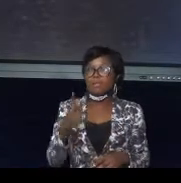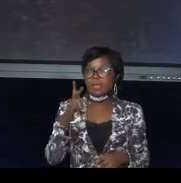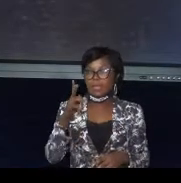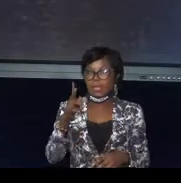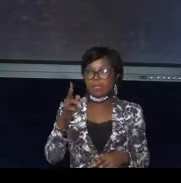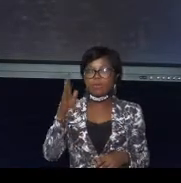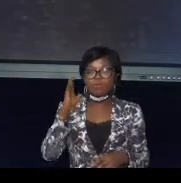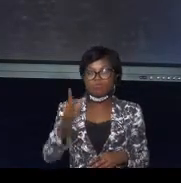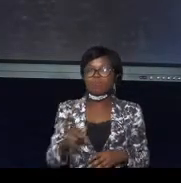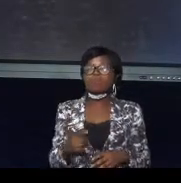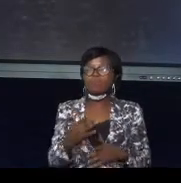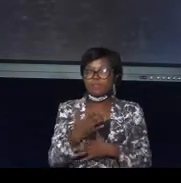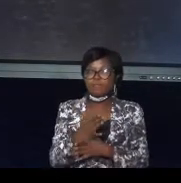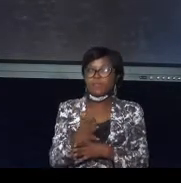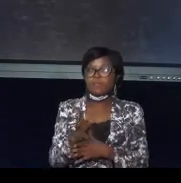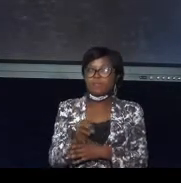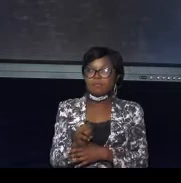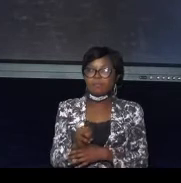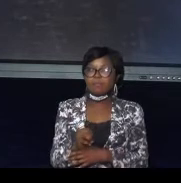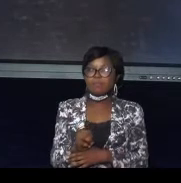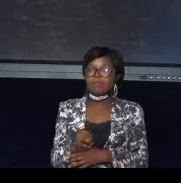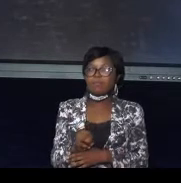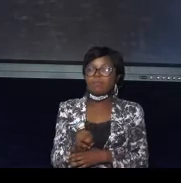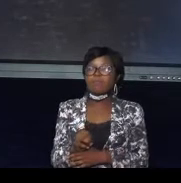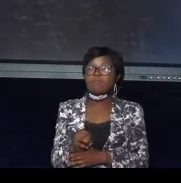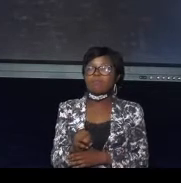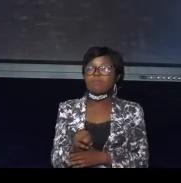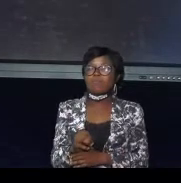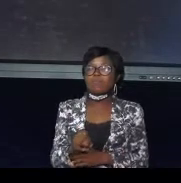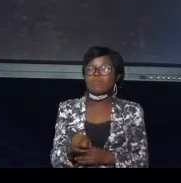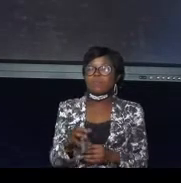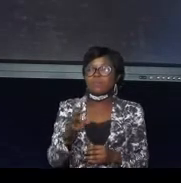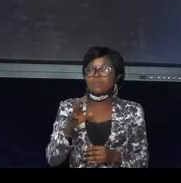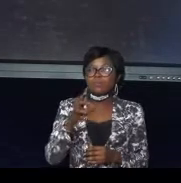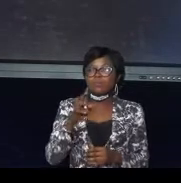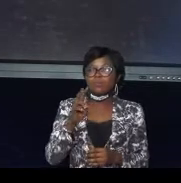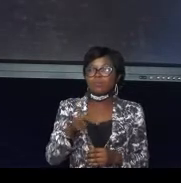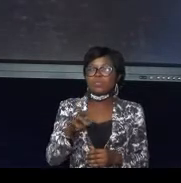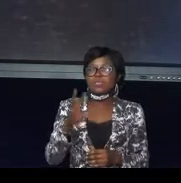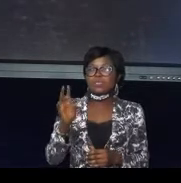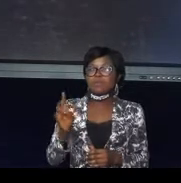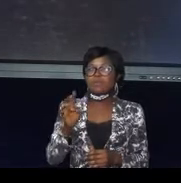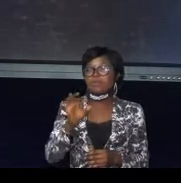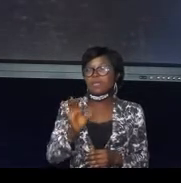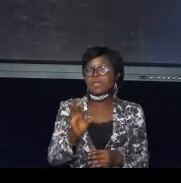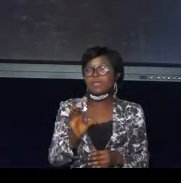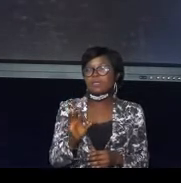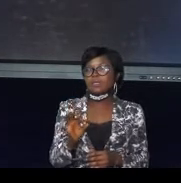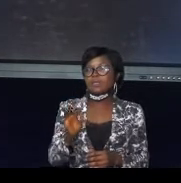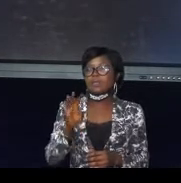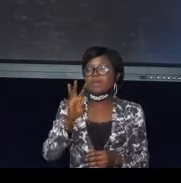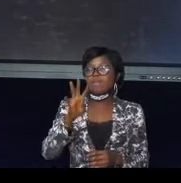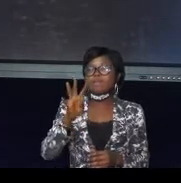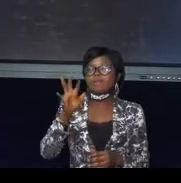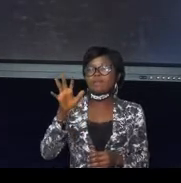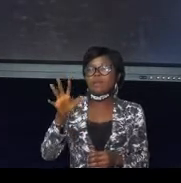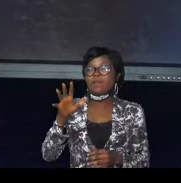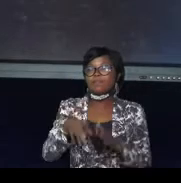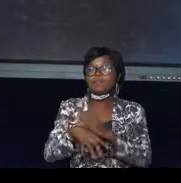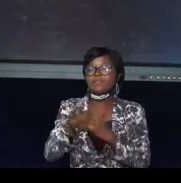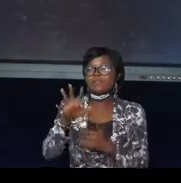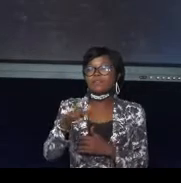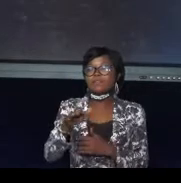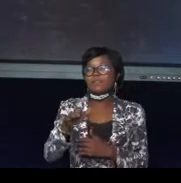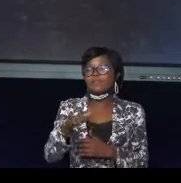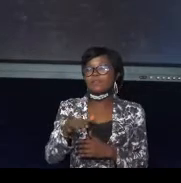2. 3 will go. And 3 goes in 27 9 times. 3 goes in 45 15 times. 3 goes